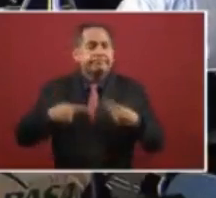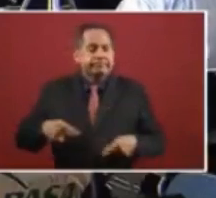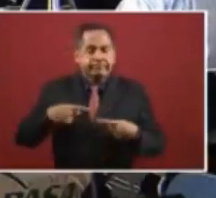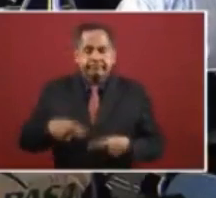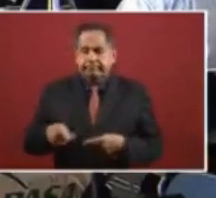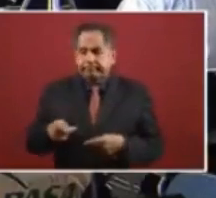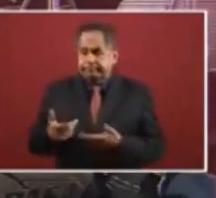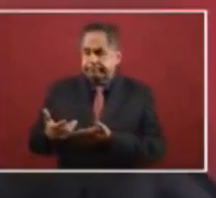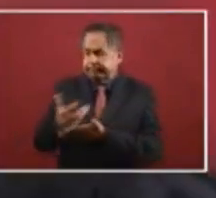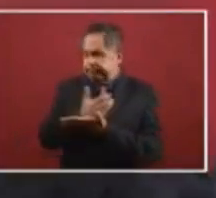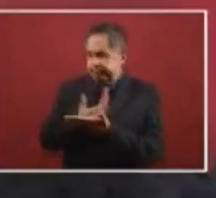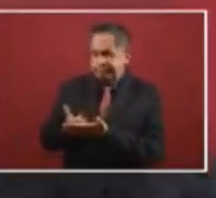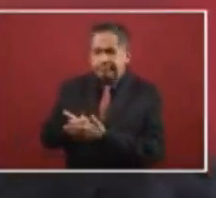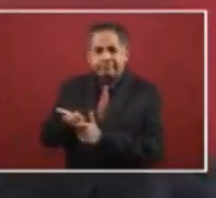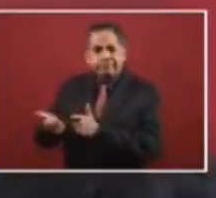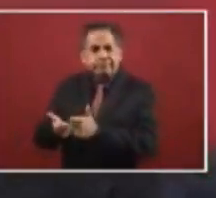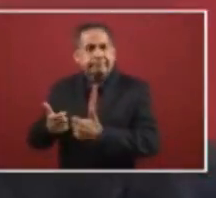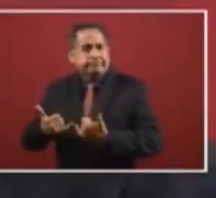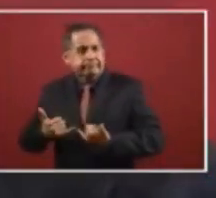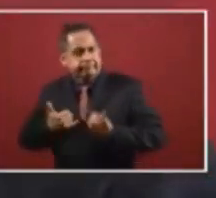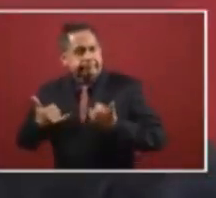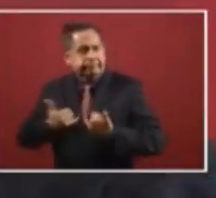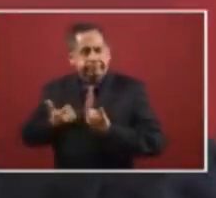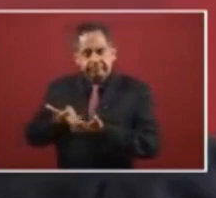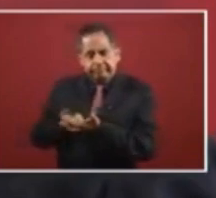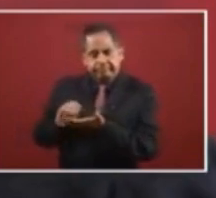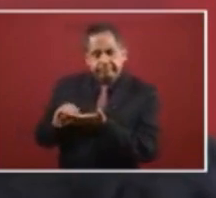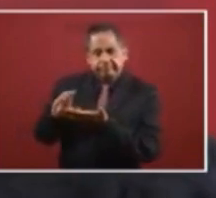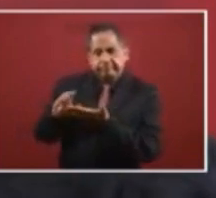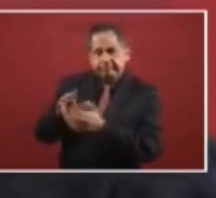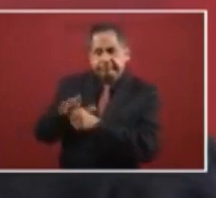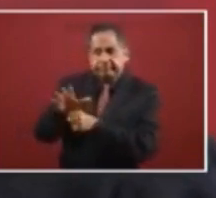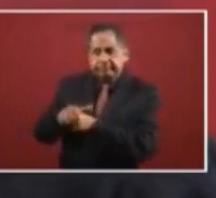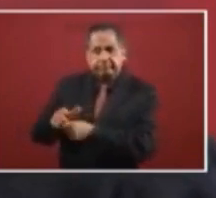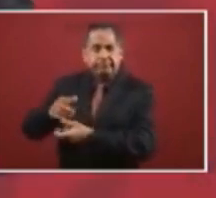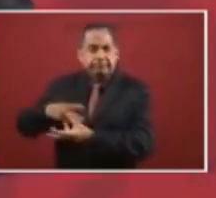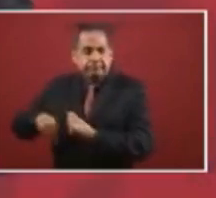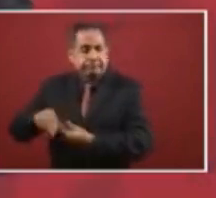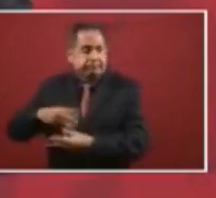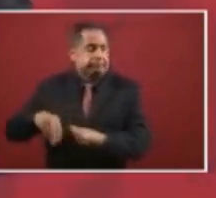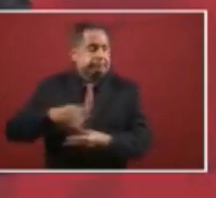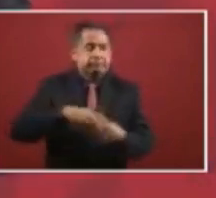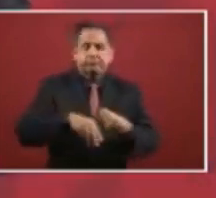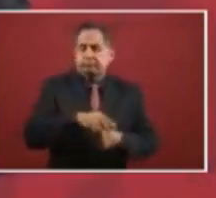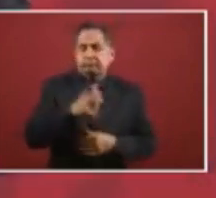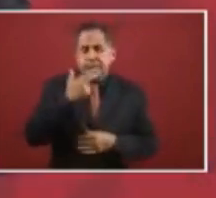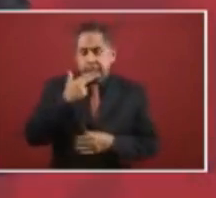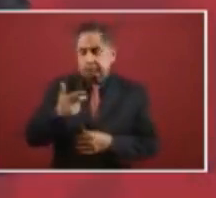the people will have a